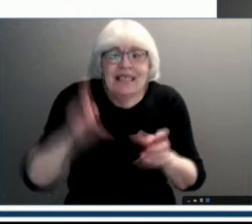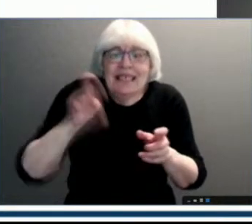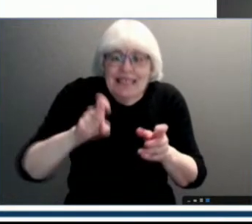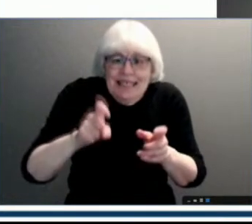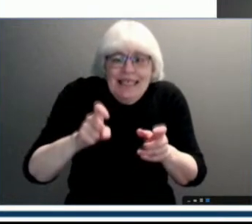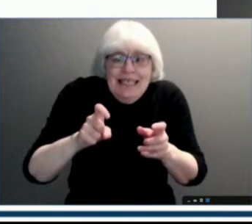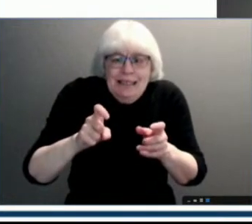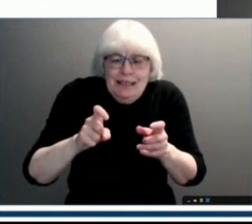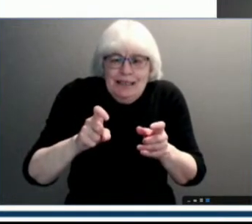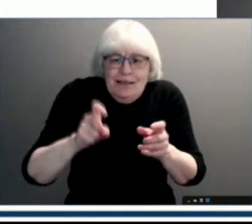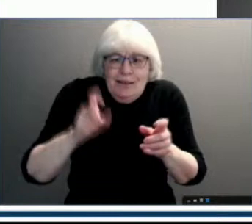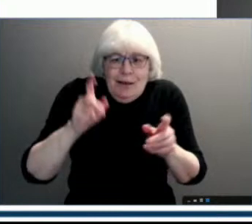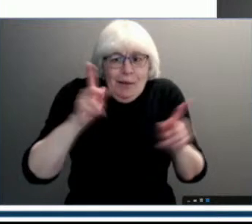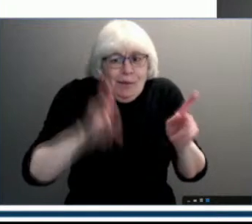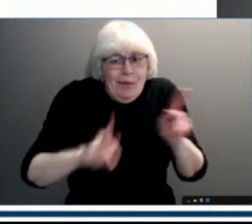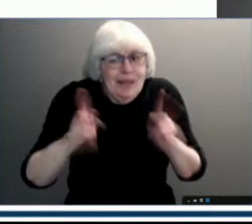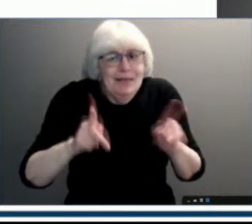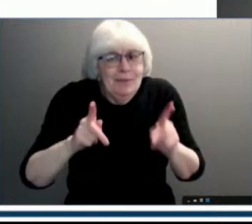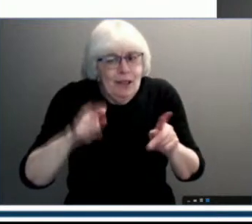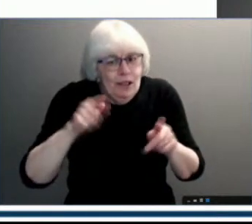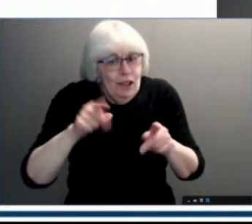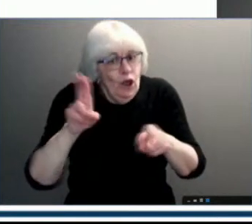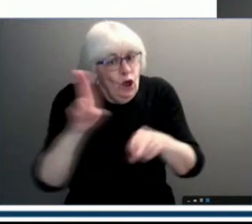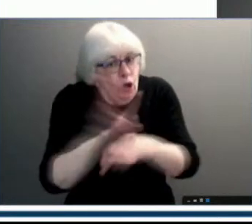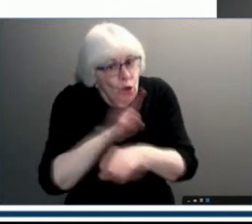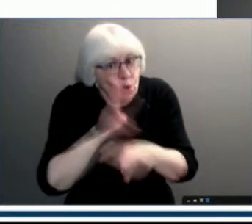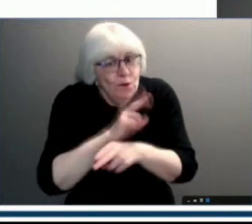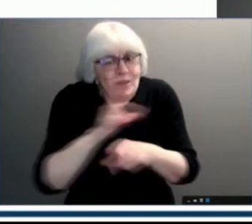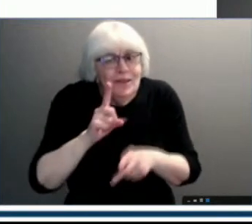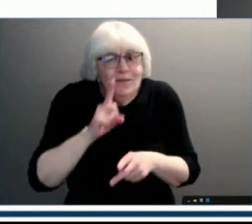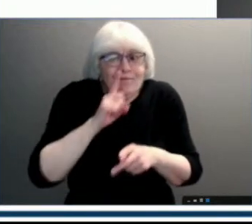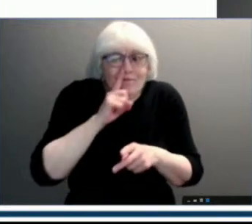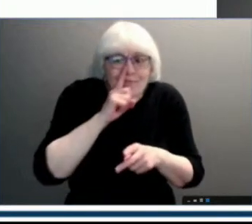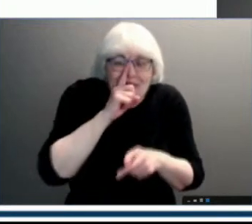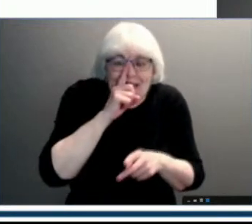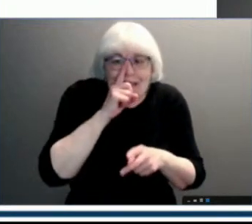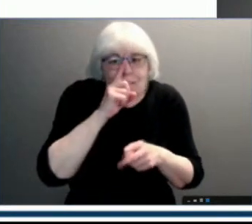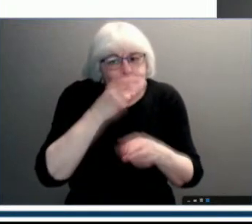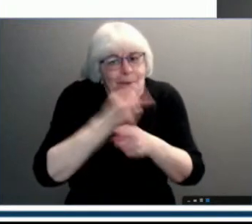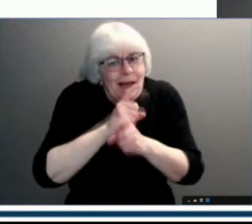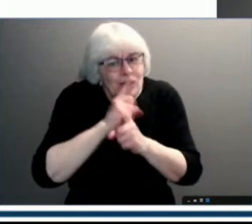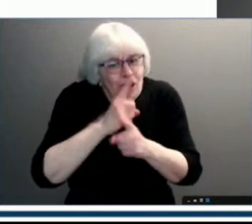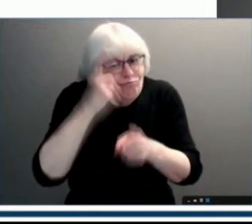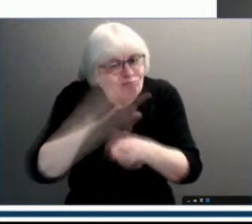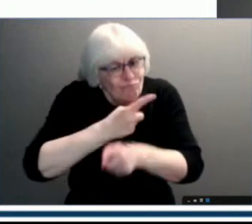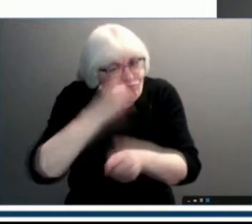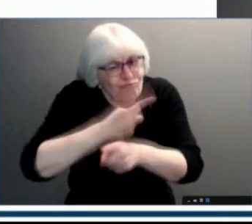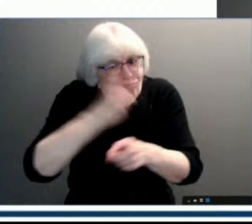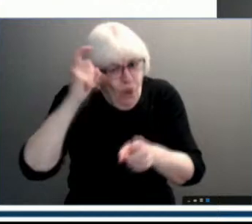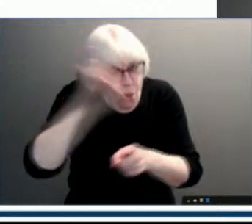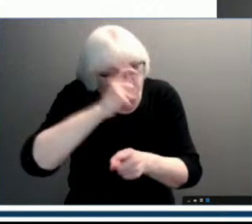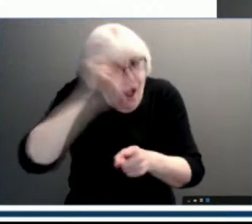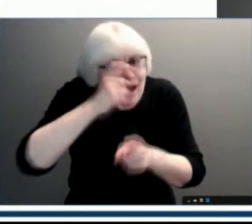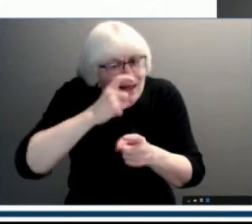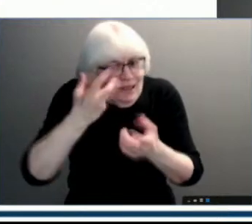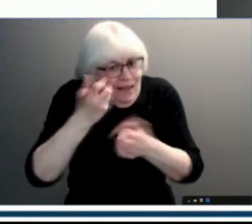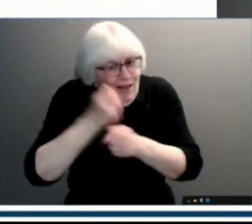our testing methods responsibly. So as I said at the last briefing, we're still hearing stories of